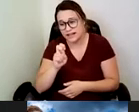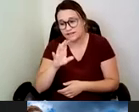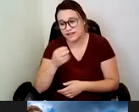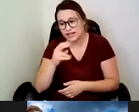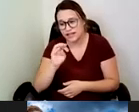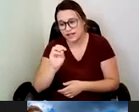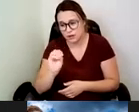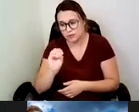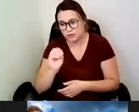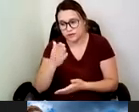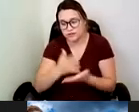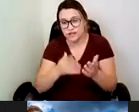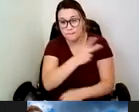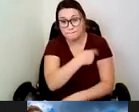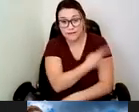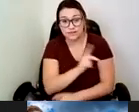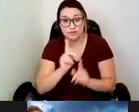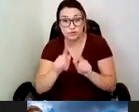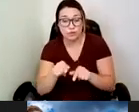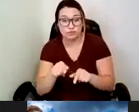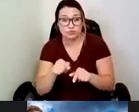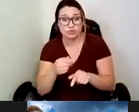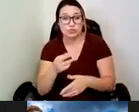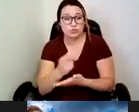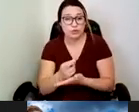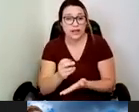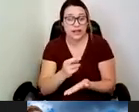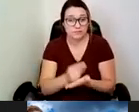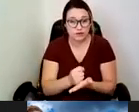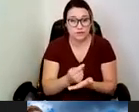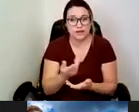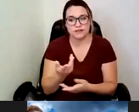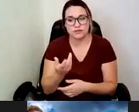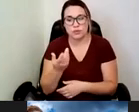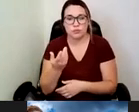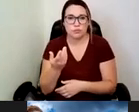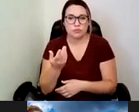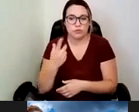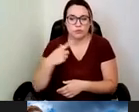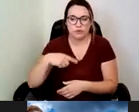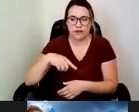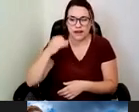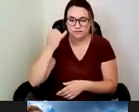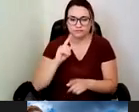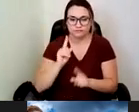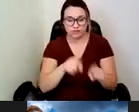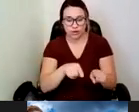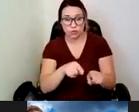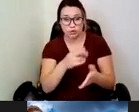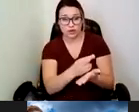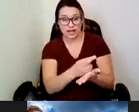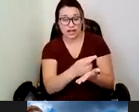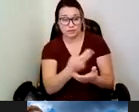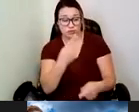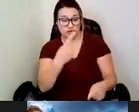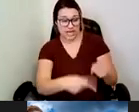to if the patient wants that option. And so we're really clear with them. If you go to rehab and you can't get rehab, do you want to come back